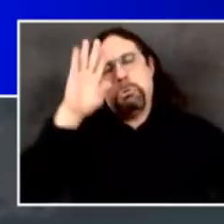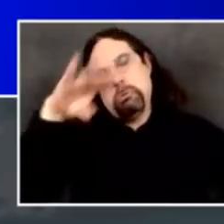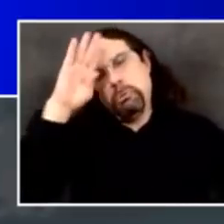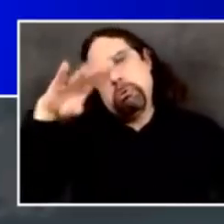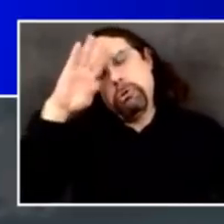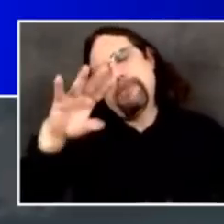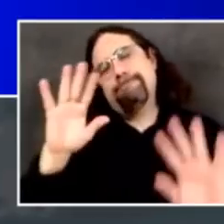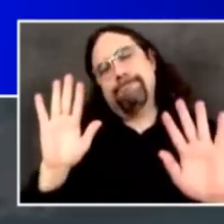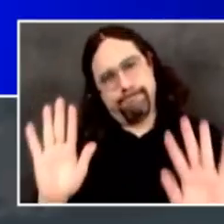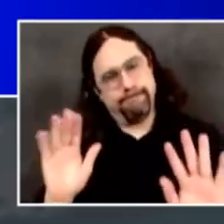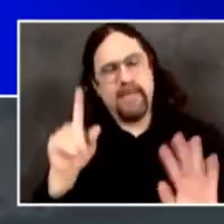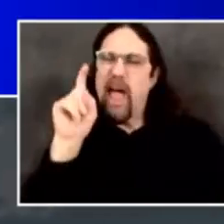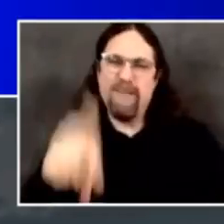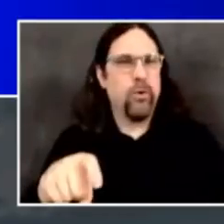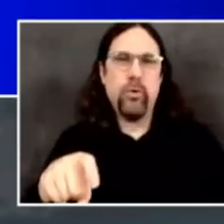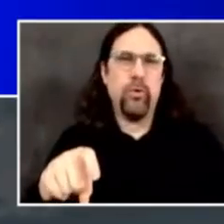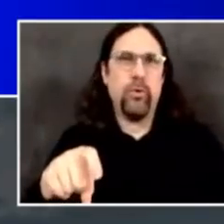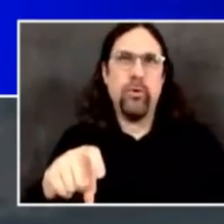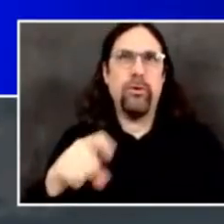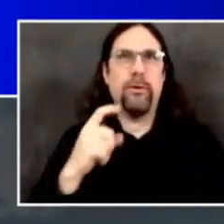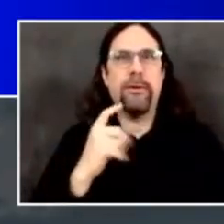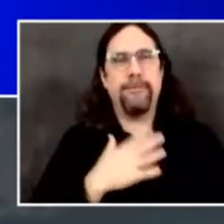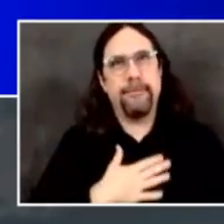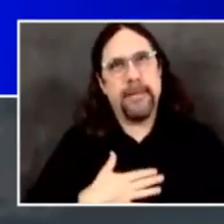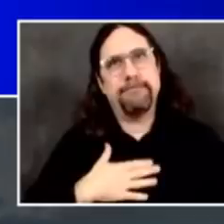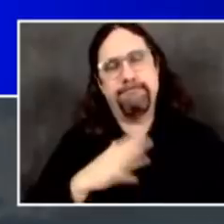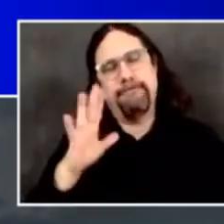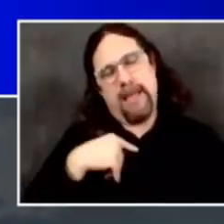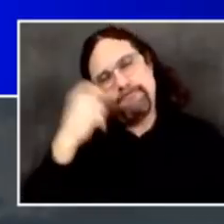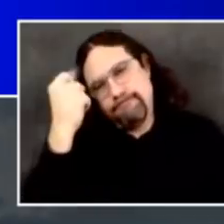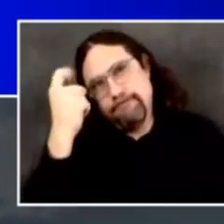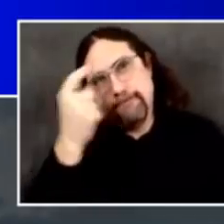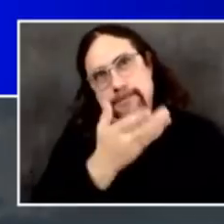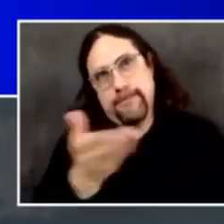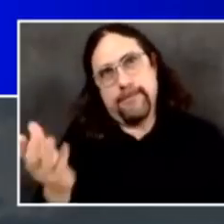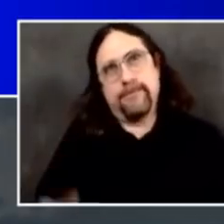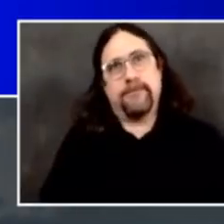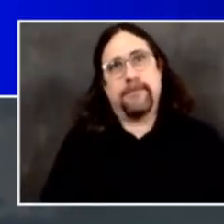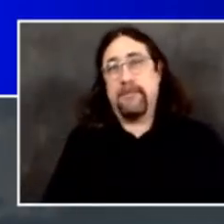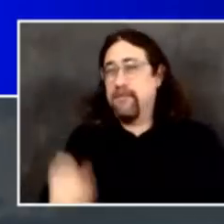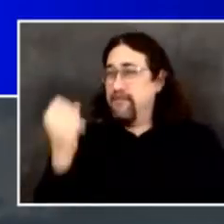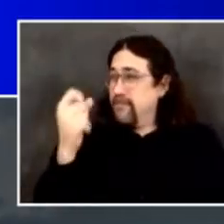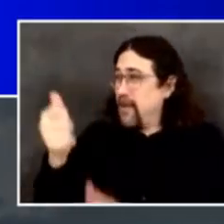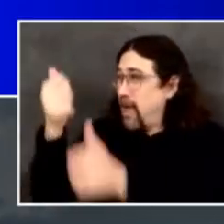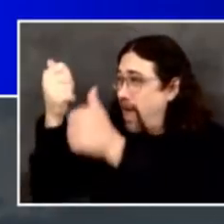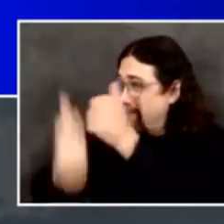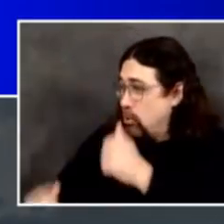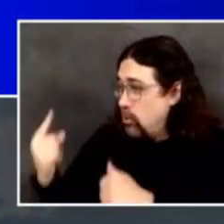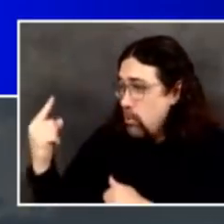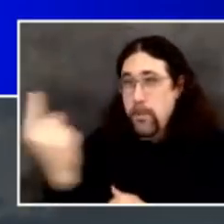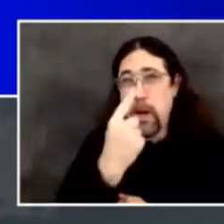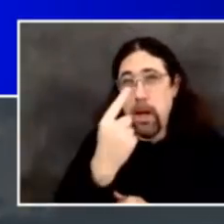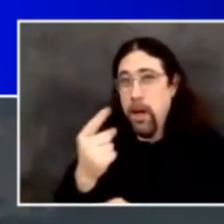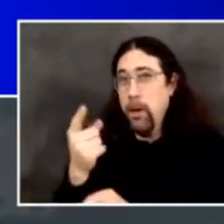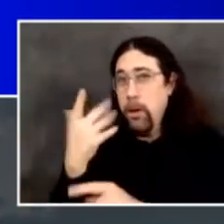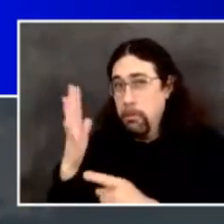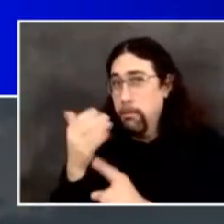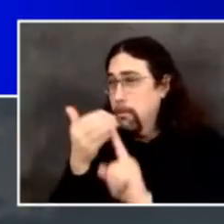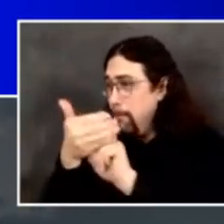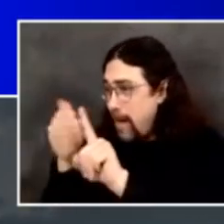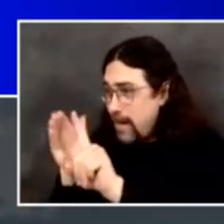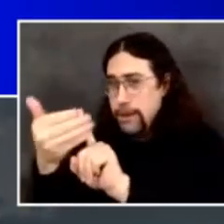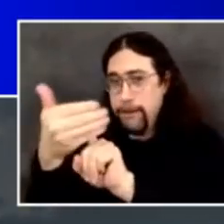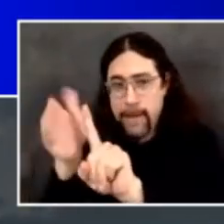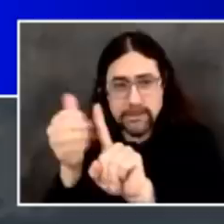one small step towards normalcy. So it may not always feel fun, but it's going to feel really good when we get out of